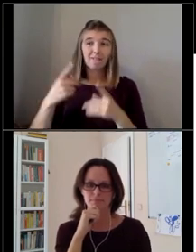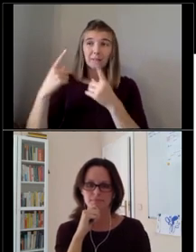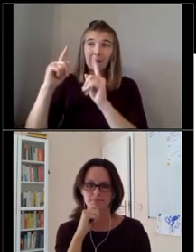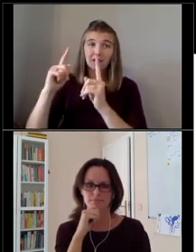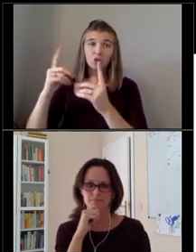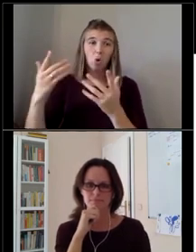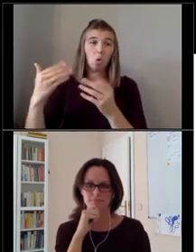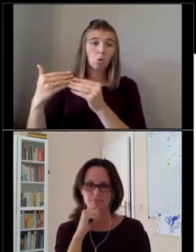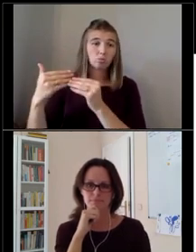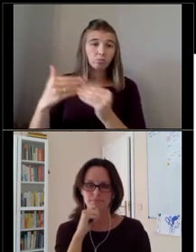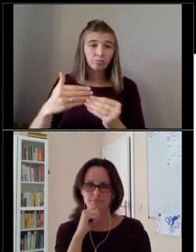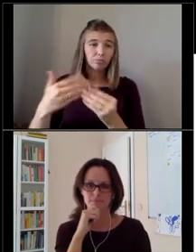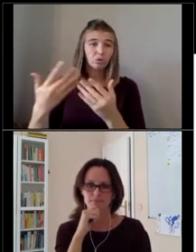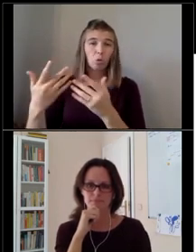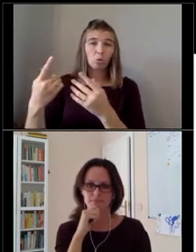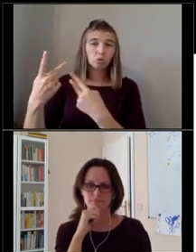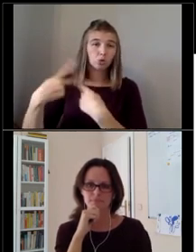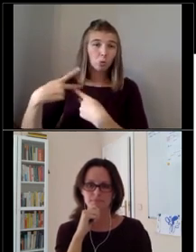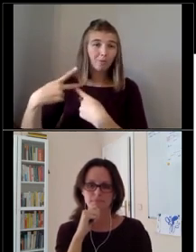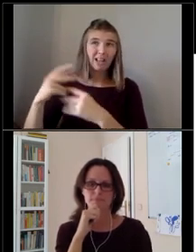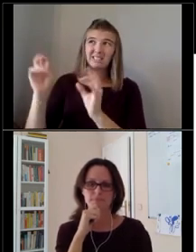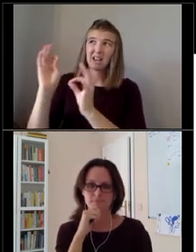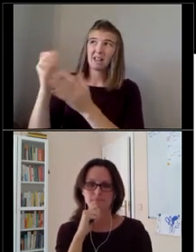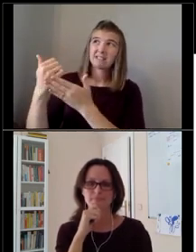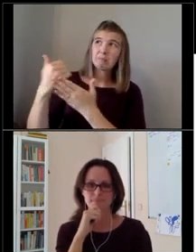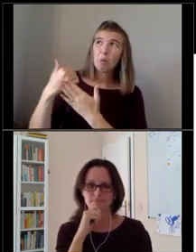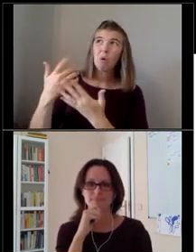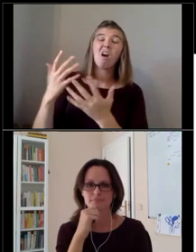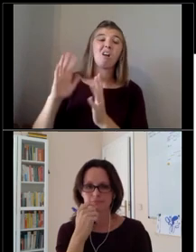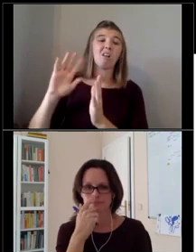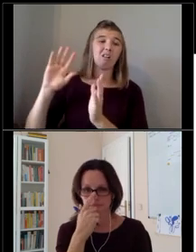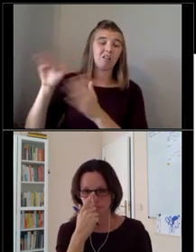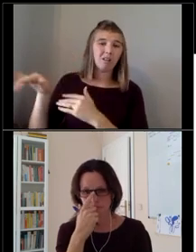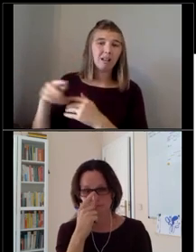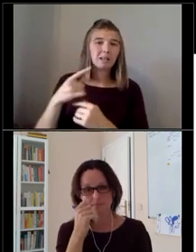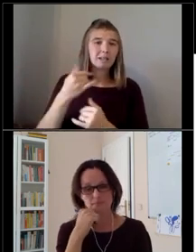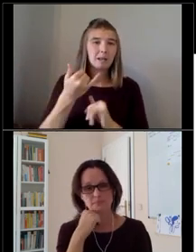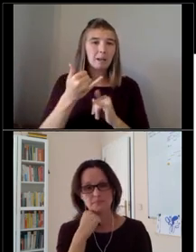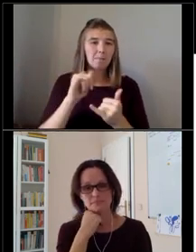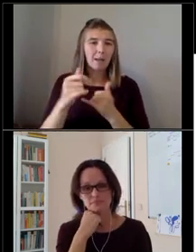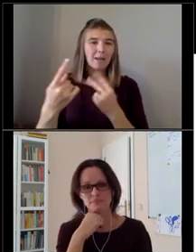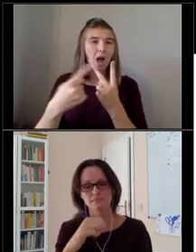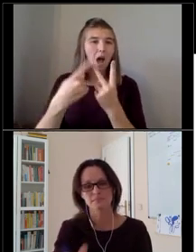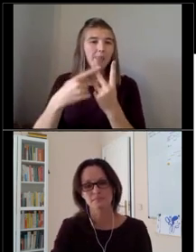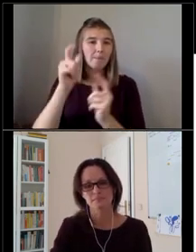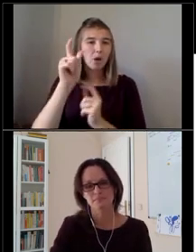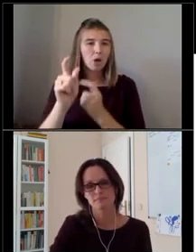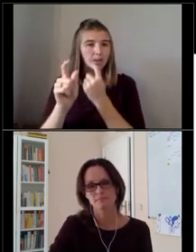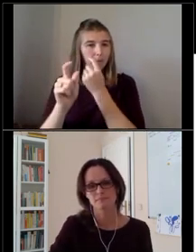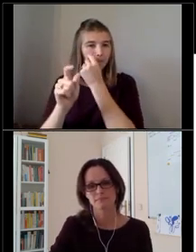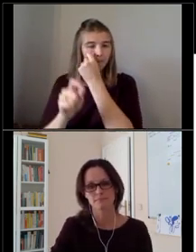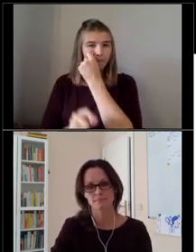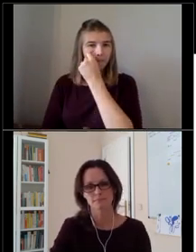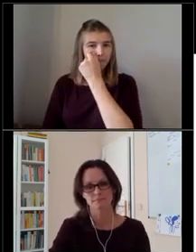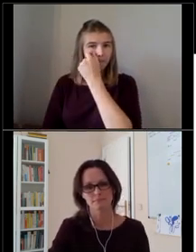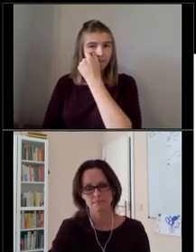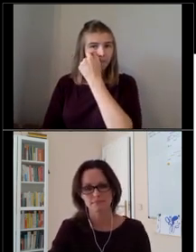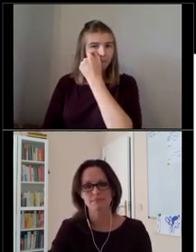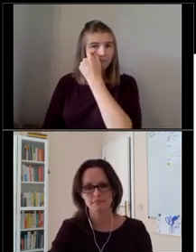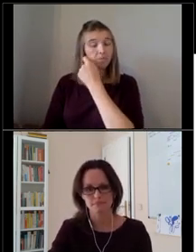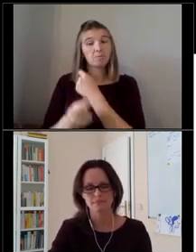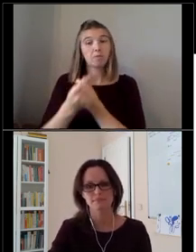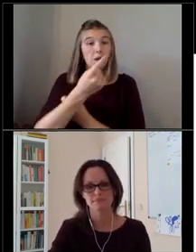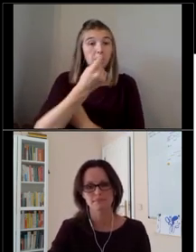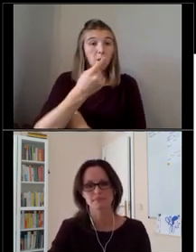mentor, see if there is somebody else who is in sort of a similar position, who is willing to